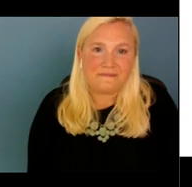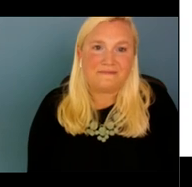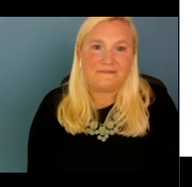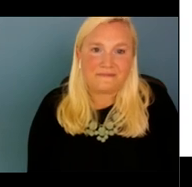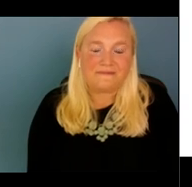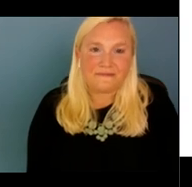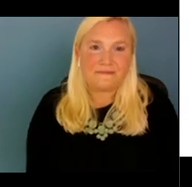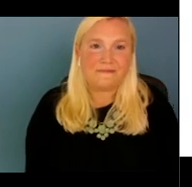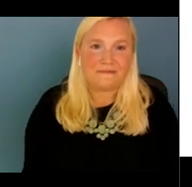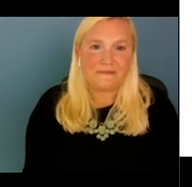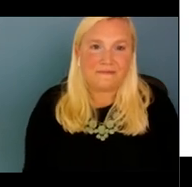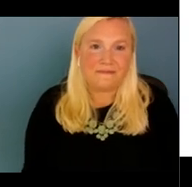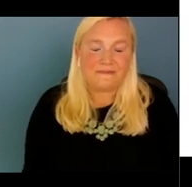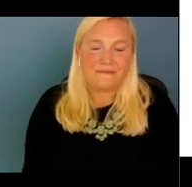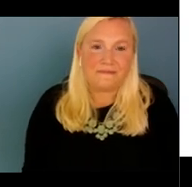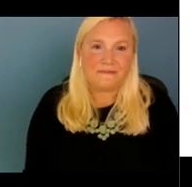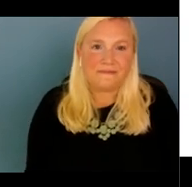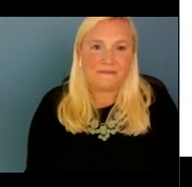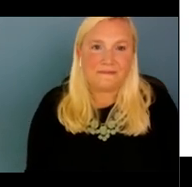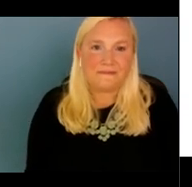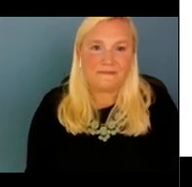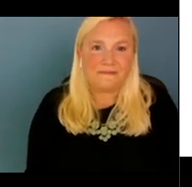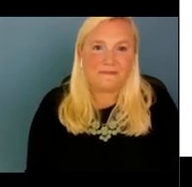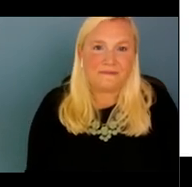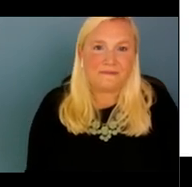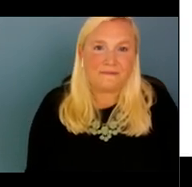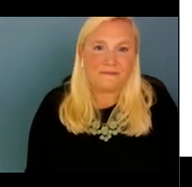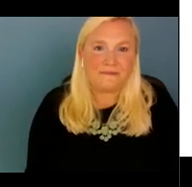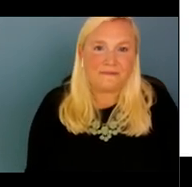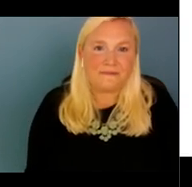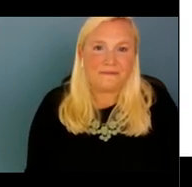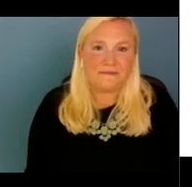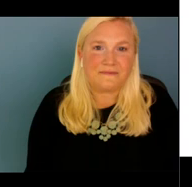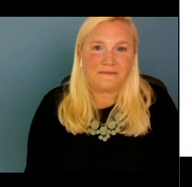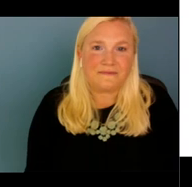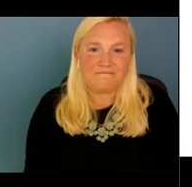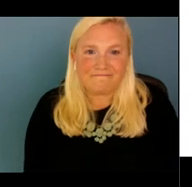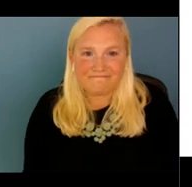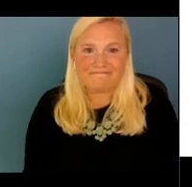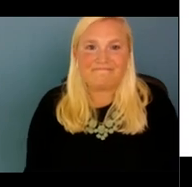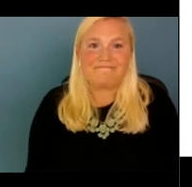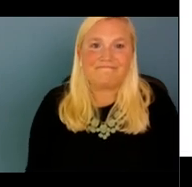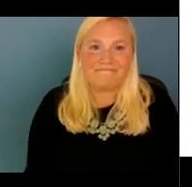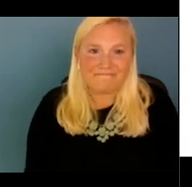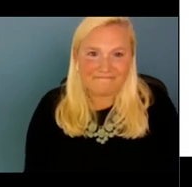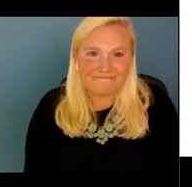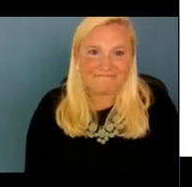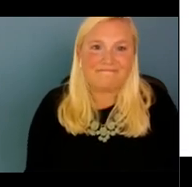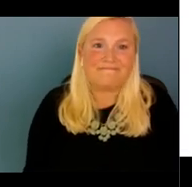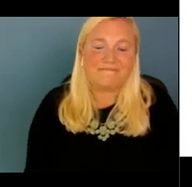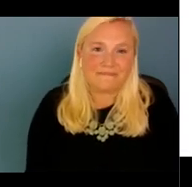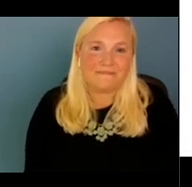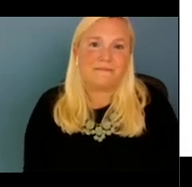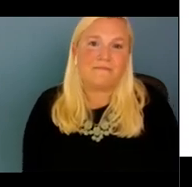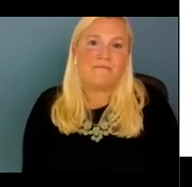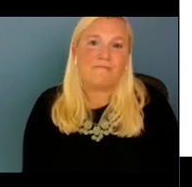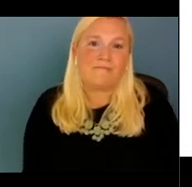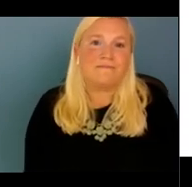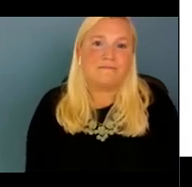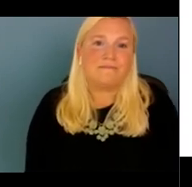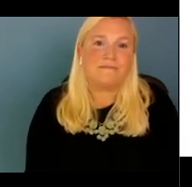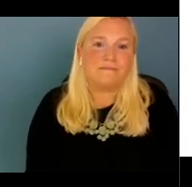different approaches. Try not to get fixated on, well, I use this named approach or that named approach or the other named approach.